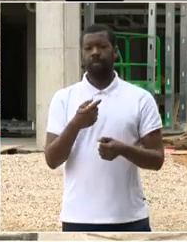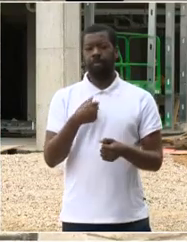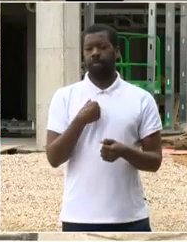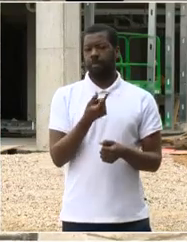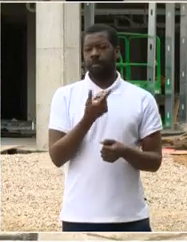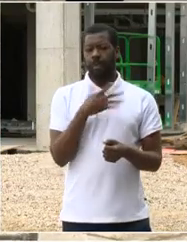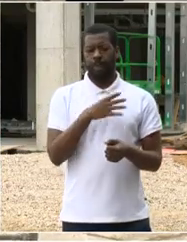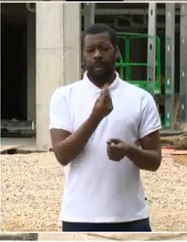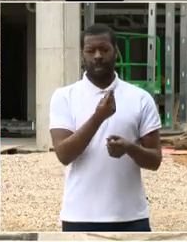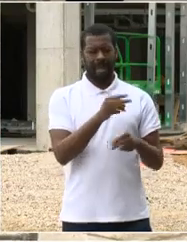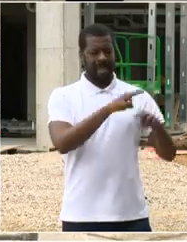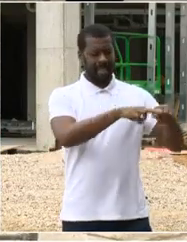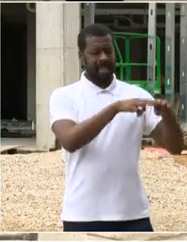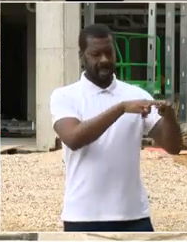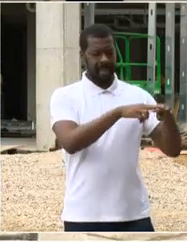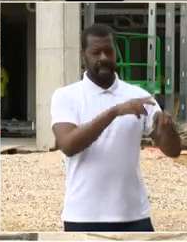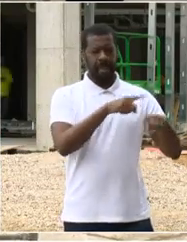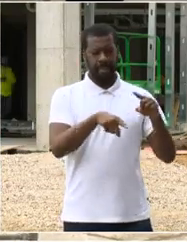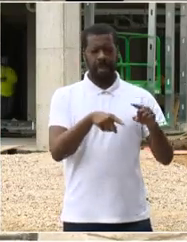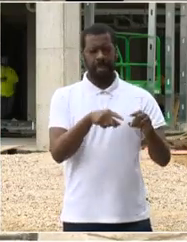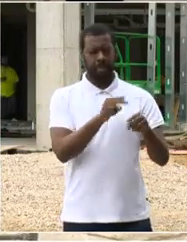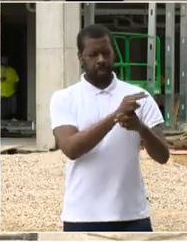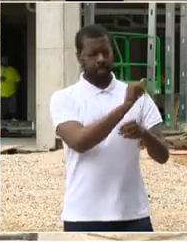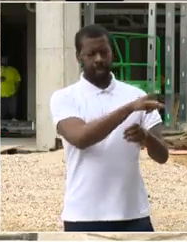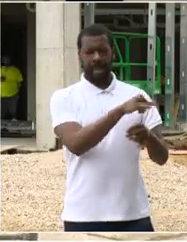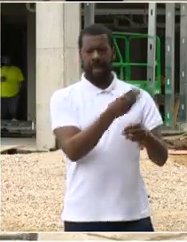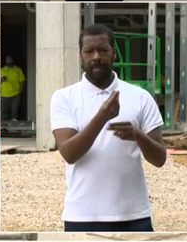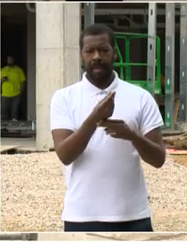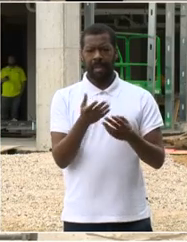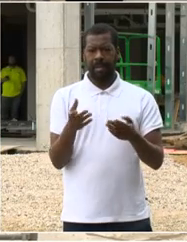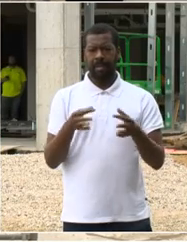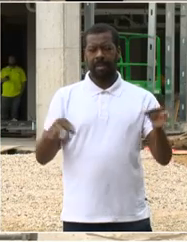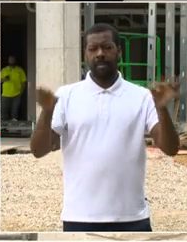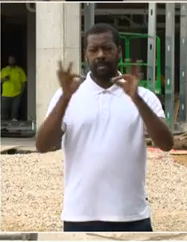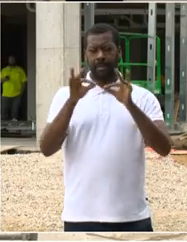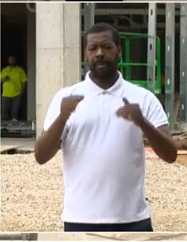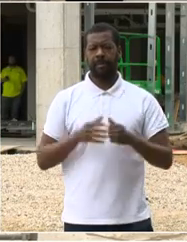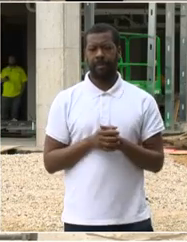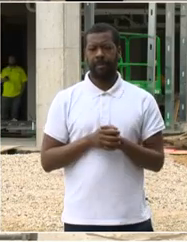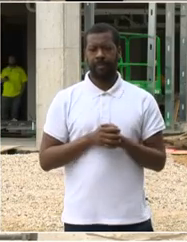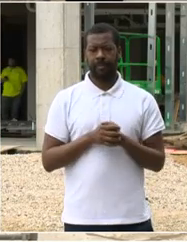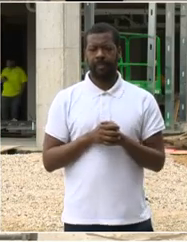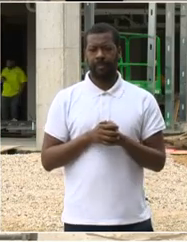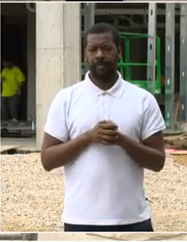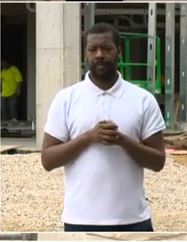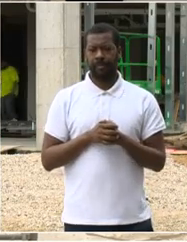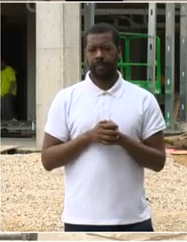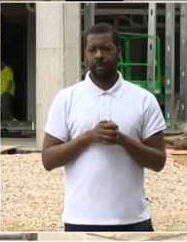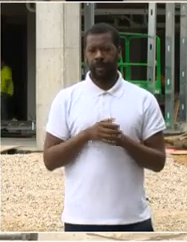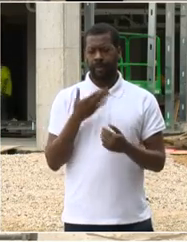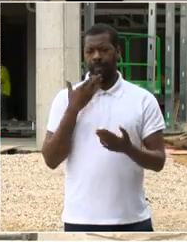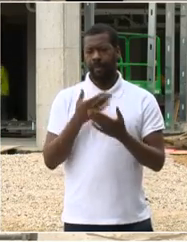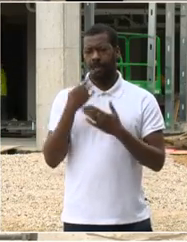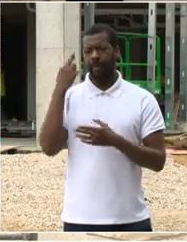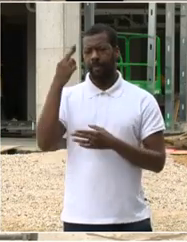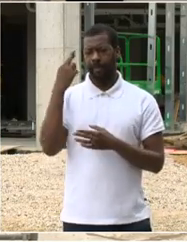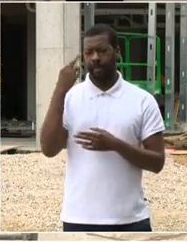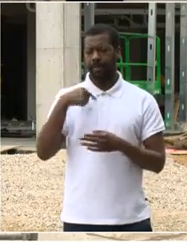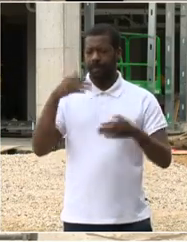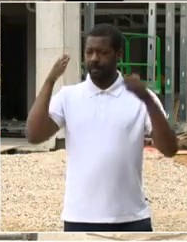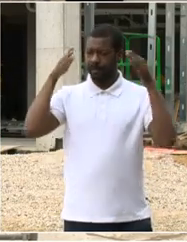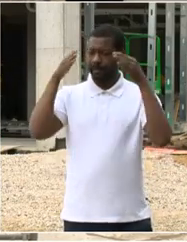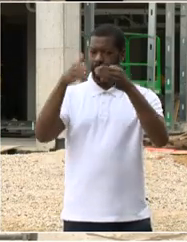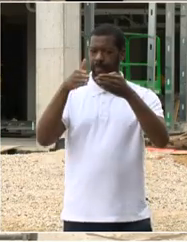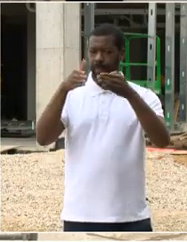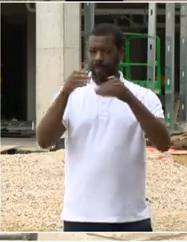they're not sitting there, but we're actually building housing. Does that sound familiar? And so there's a good reason that we focused